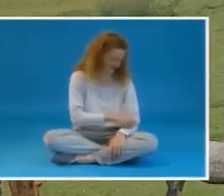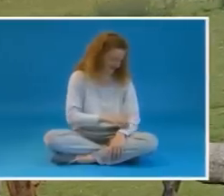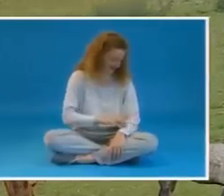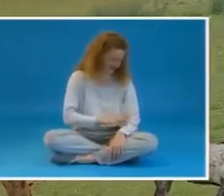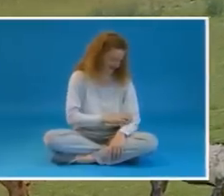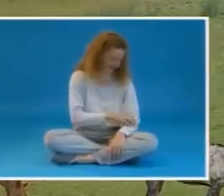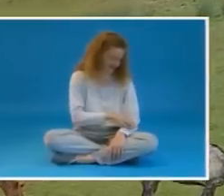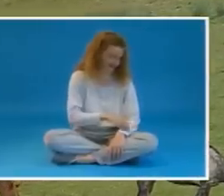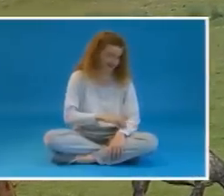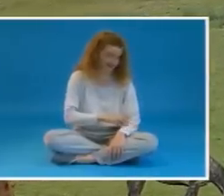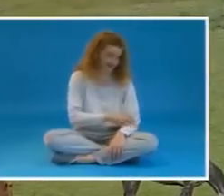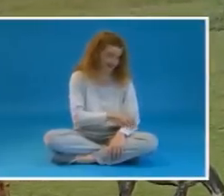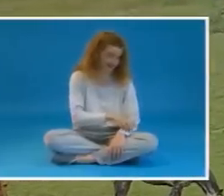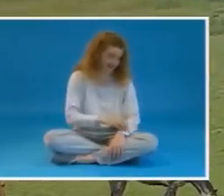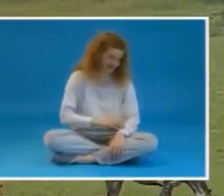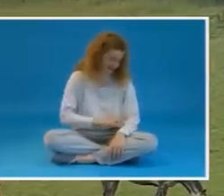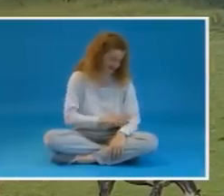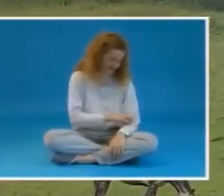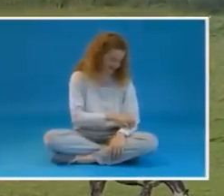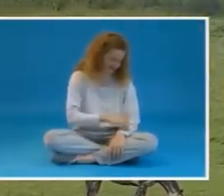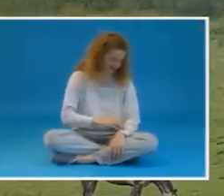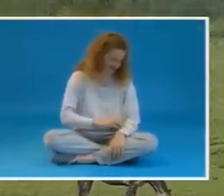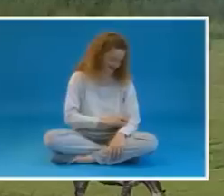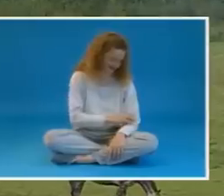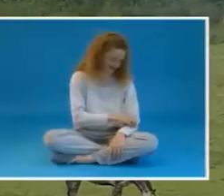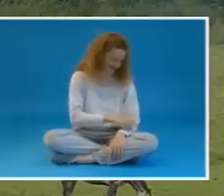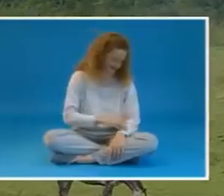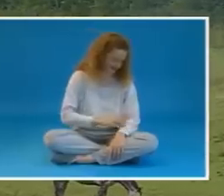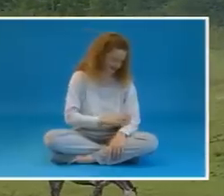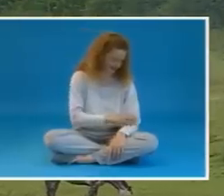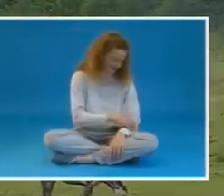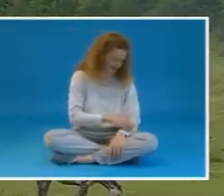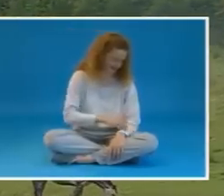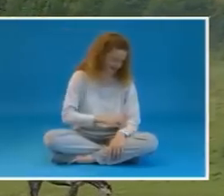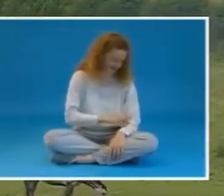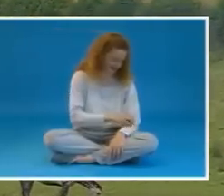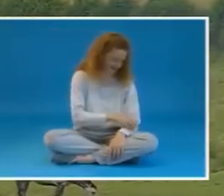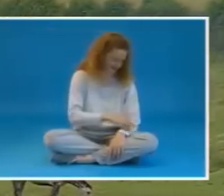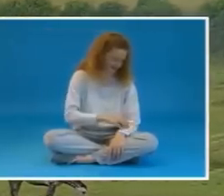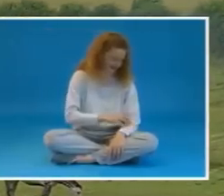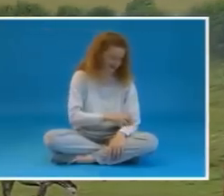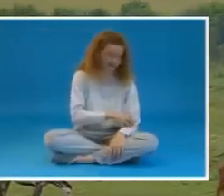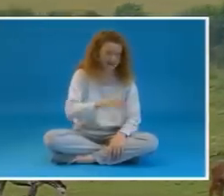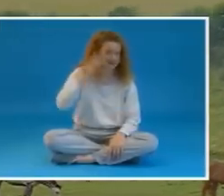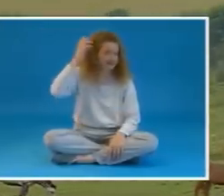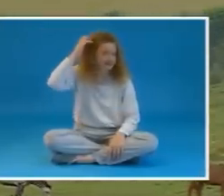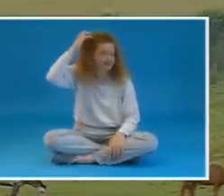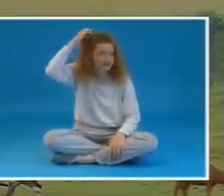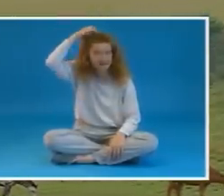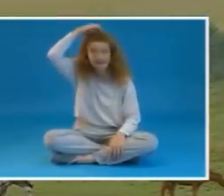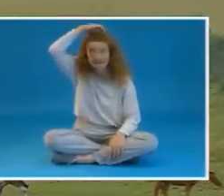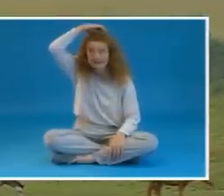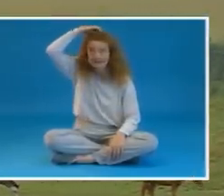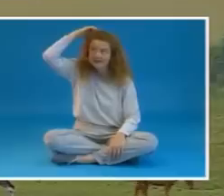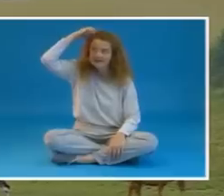There's a spider on my arm, but he won't do any harm. There's a spider on my arm, on my arm. There's a spider in my hair,